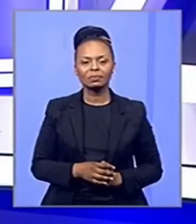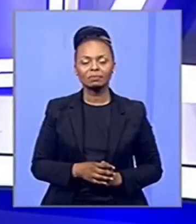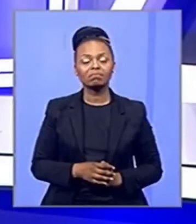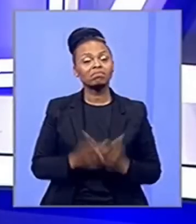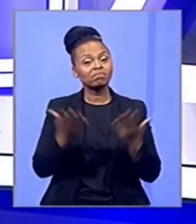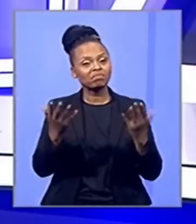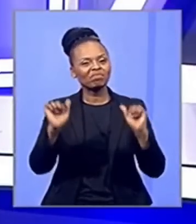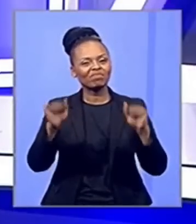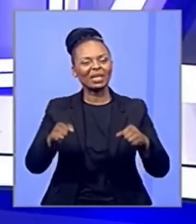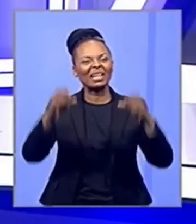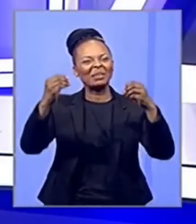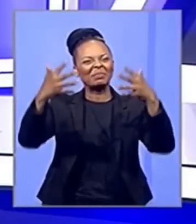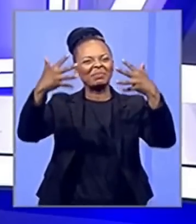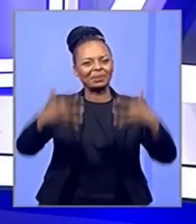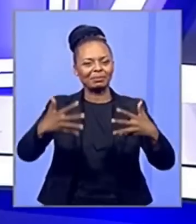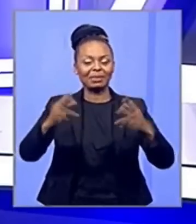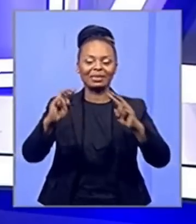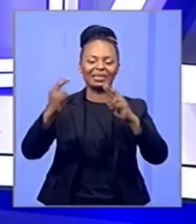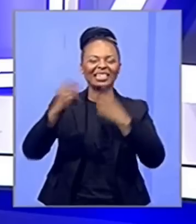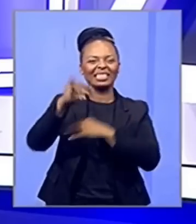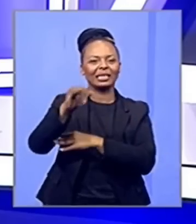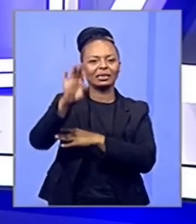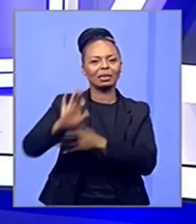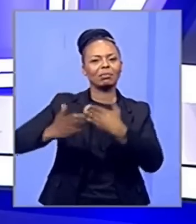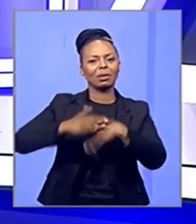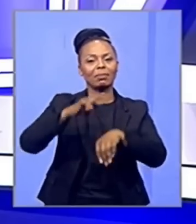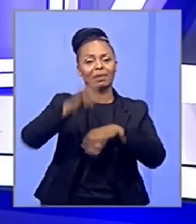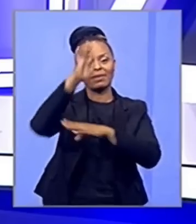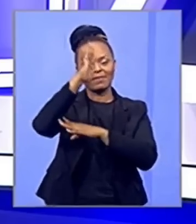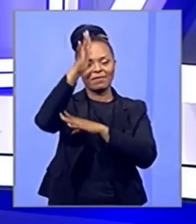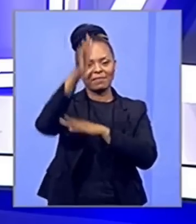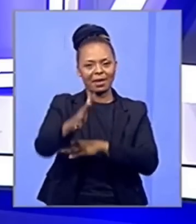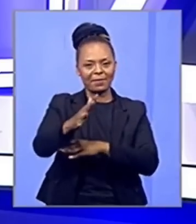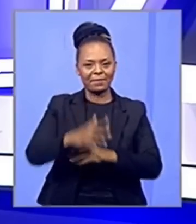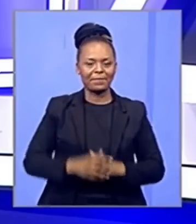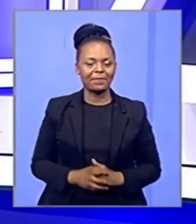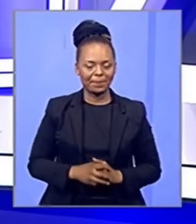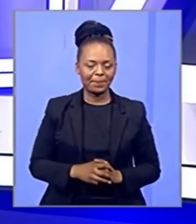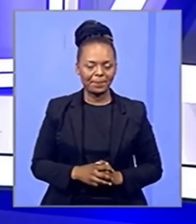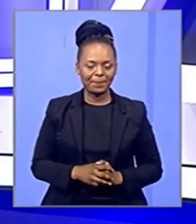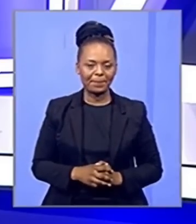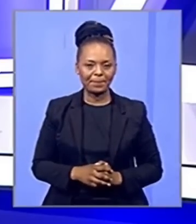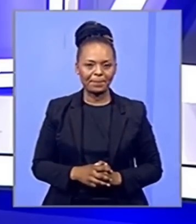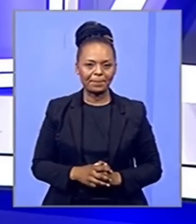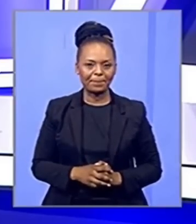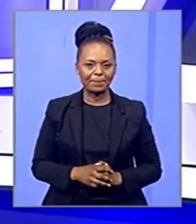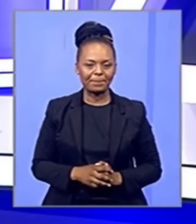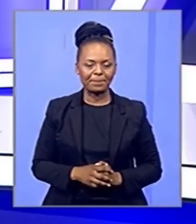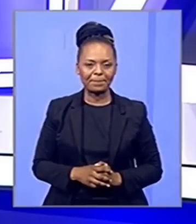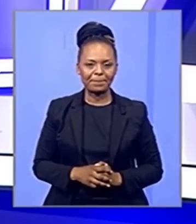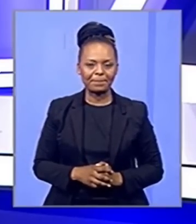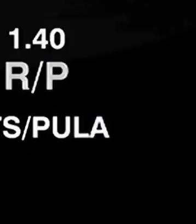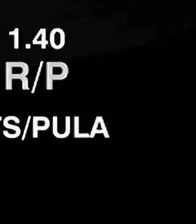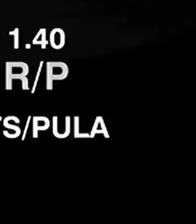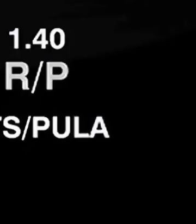Bjale a re boneng ka boripana gore mebaraka e be eme bjang ge JSE e tswalela pijana ka iri ya bohlano.